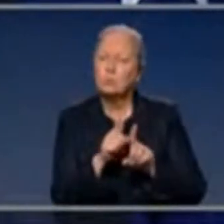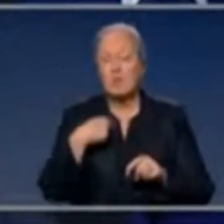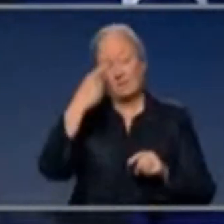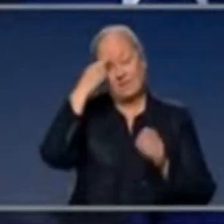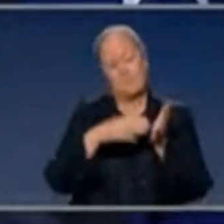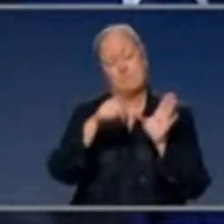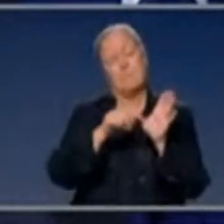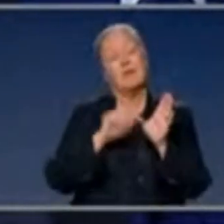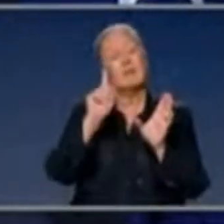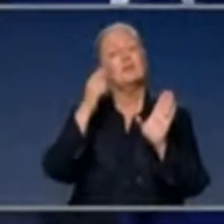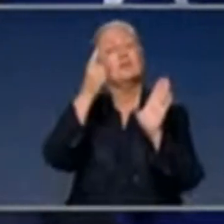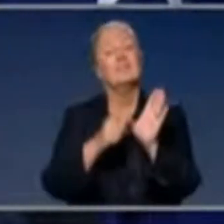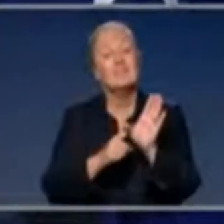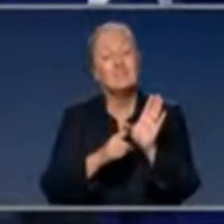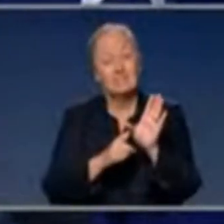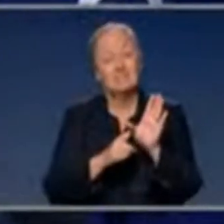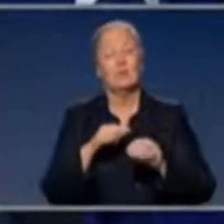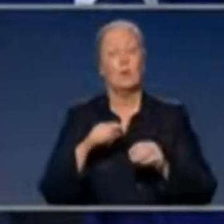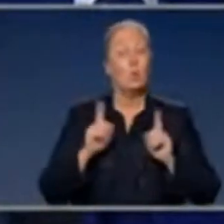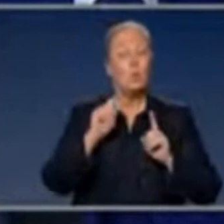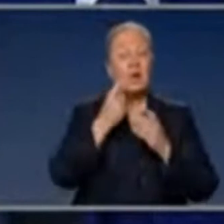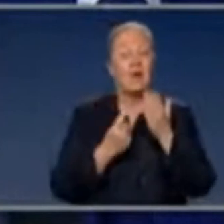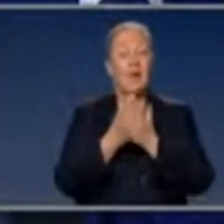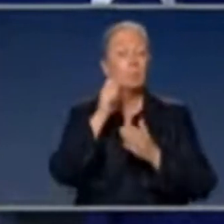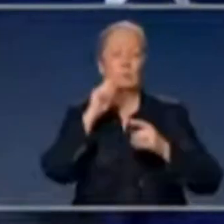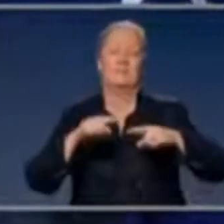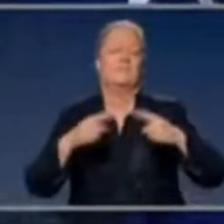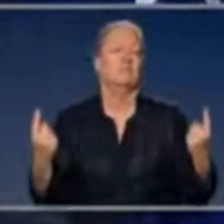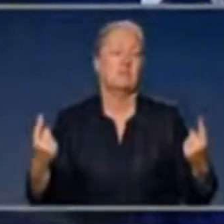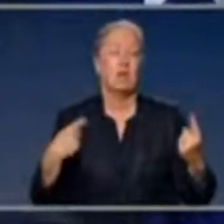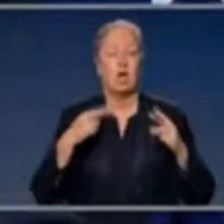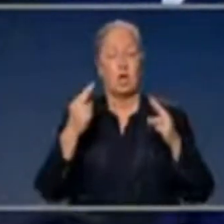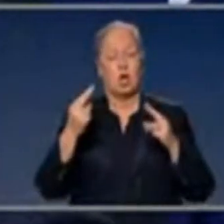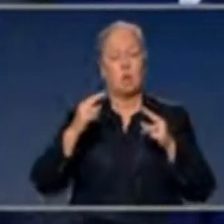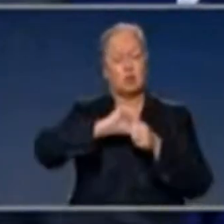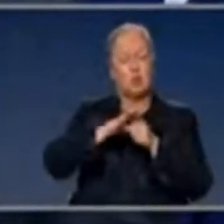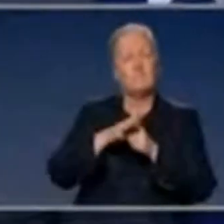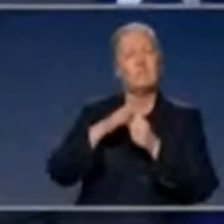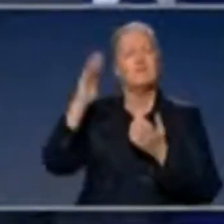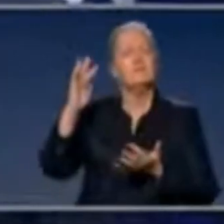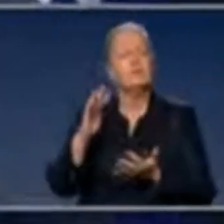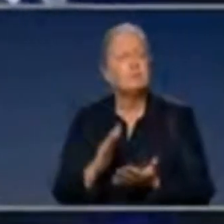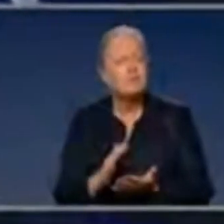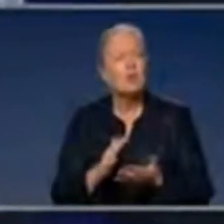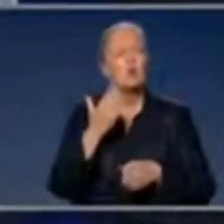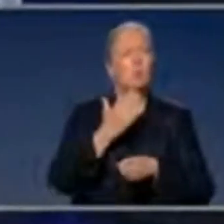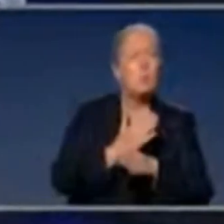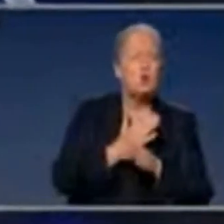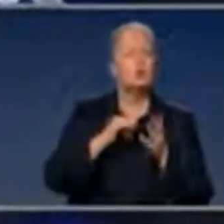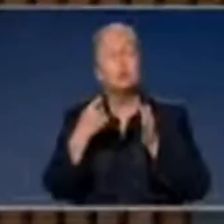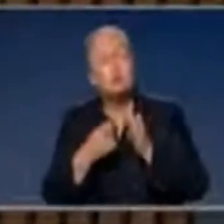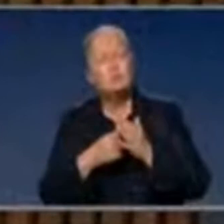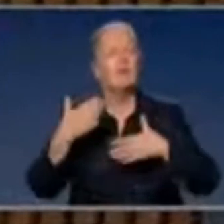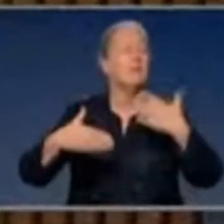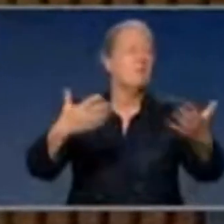May of next year that we're looking at a very different situation. I hope we are. Prime Minister and Dr Kelly, could I ask for Dr Kelly? So I'll